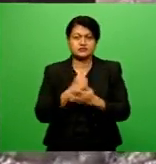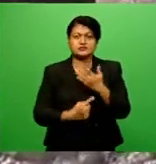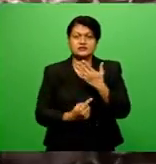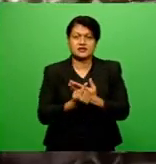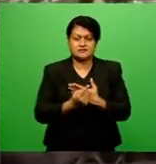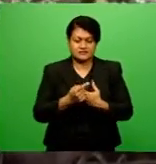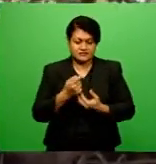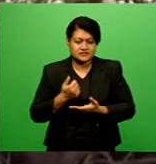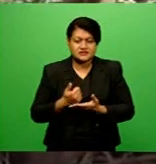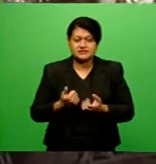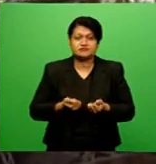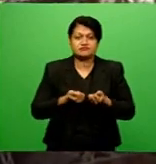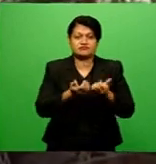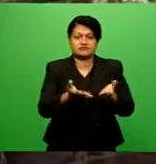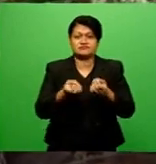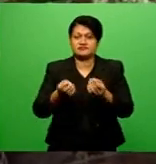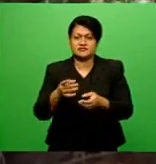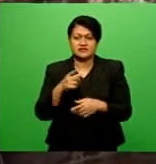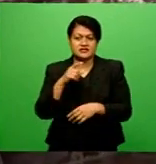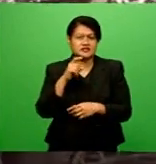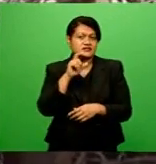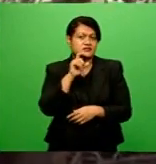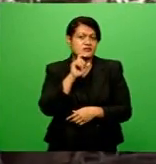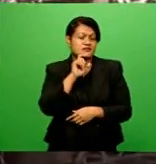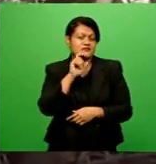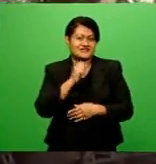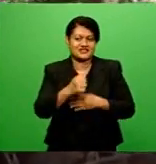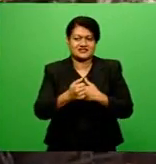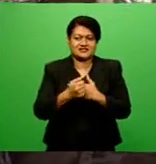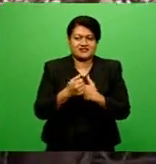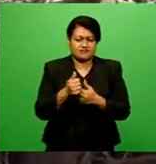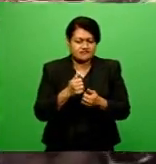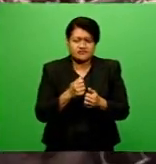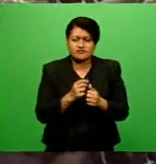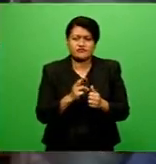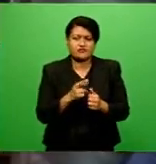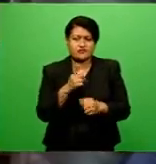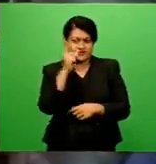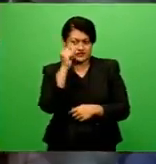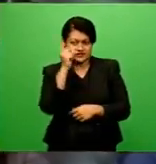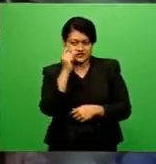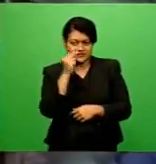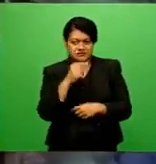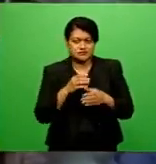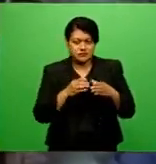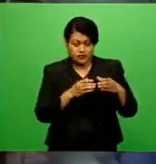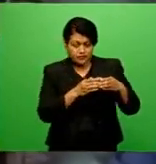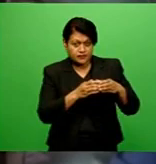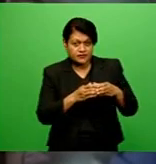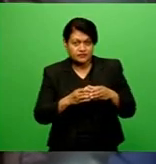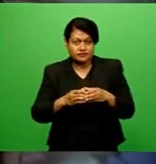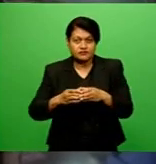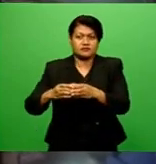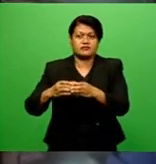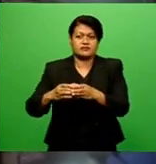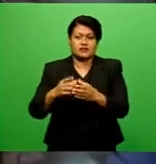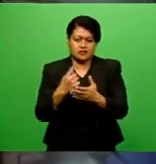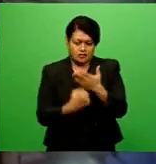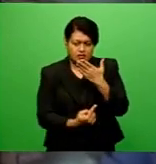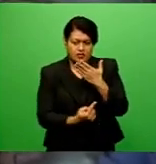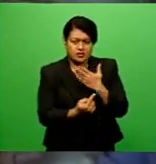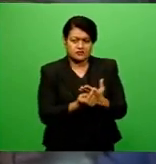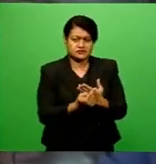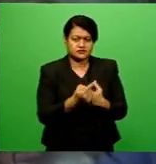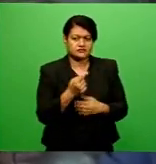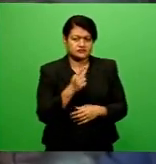all Fijians. With the package plants, we just take it to a local stream and it does filtration and then treatment and